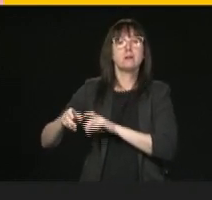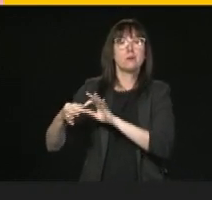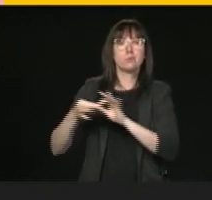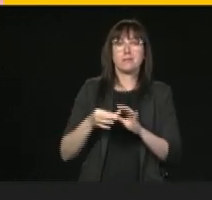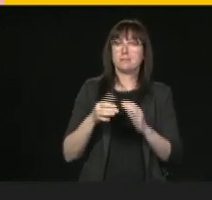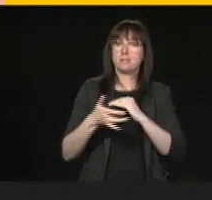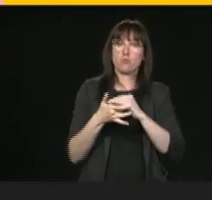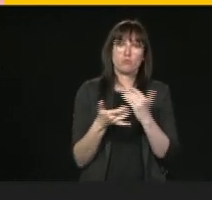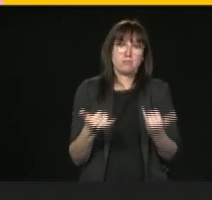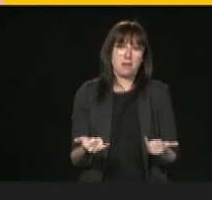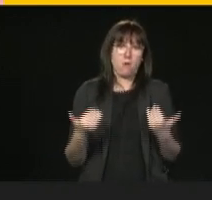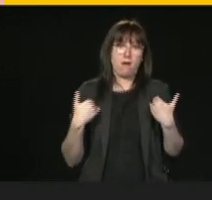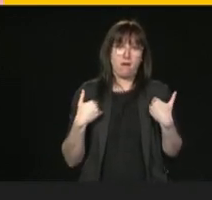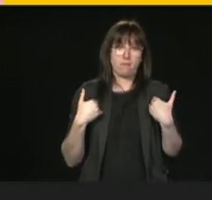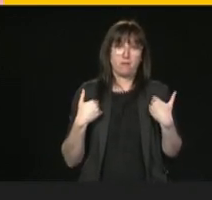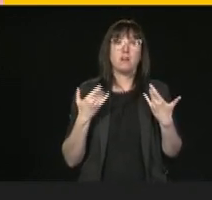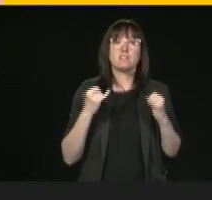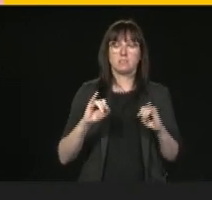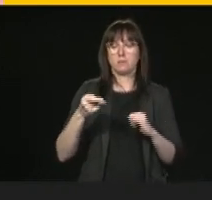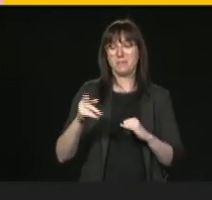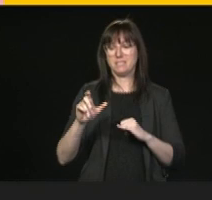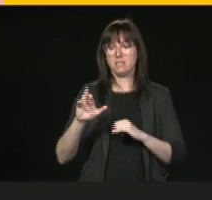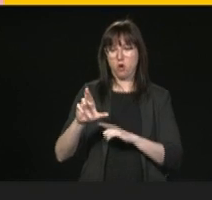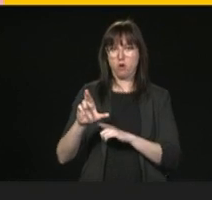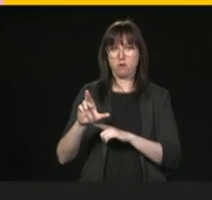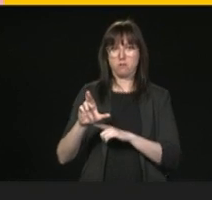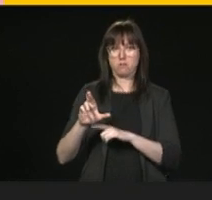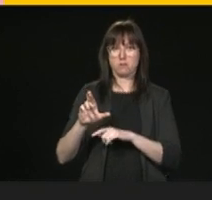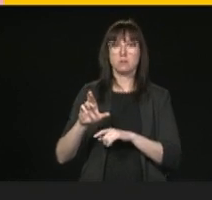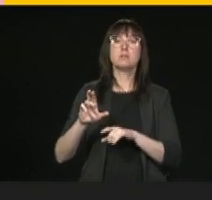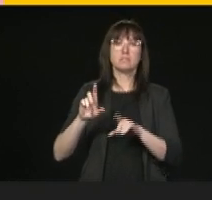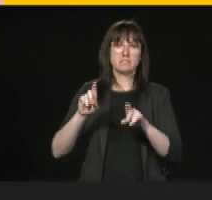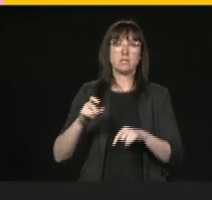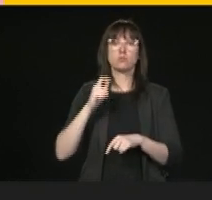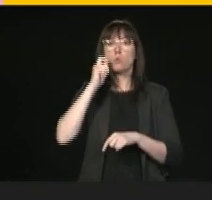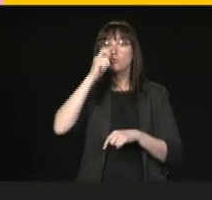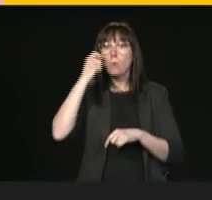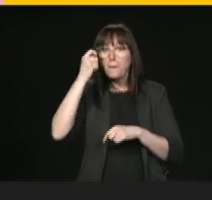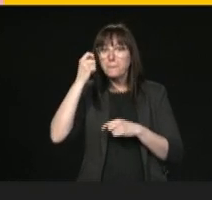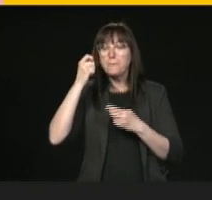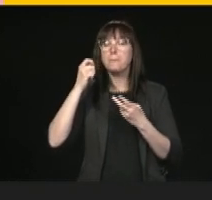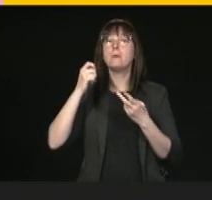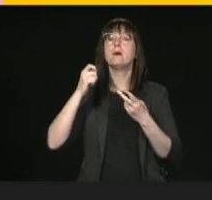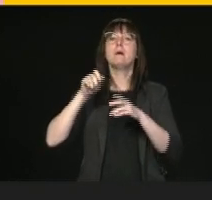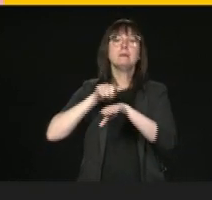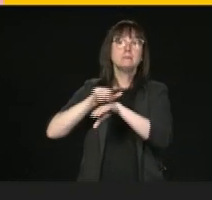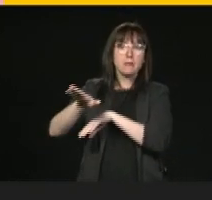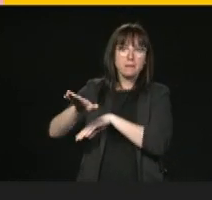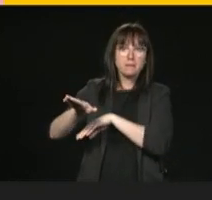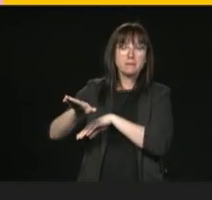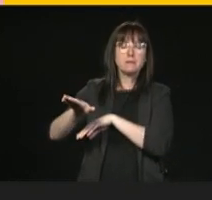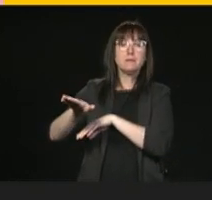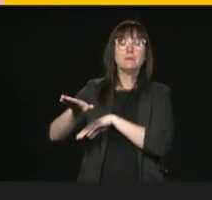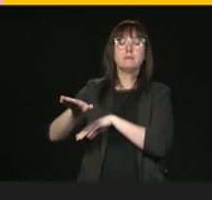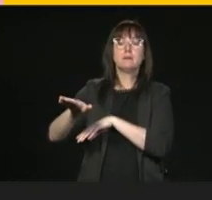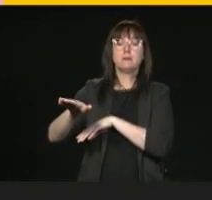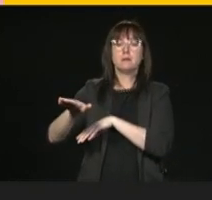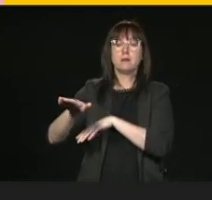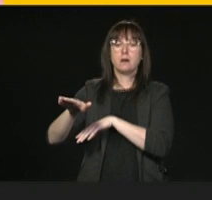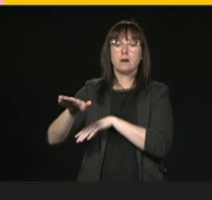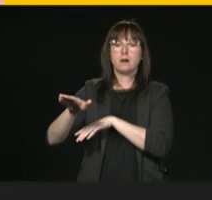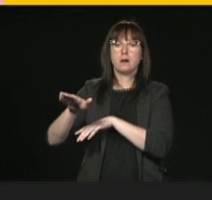PCR test. So that's with the swab, sending the swab in the sample to get analyzed with a PCR machine,